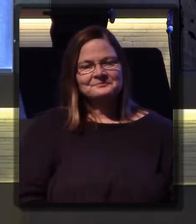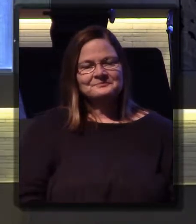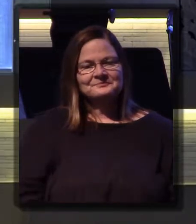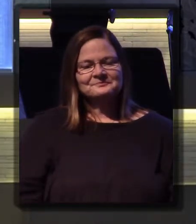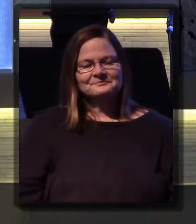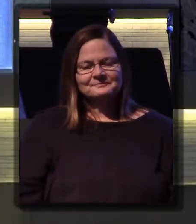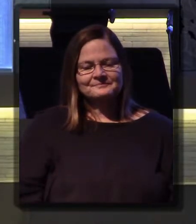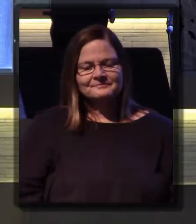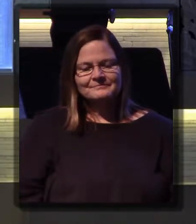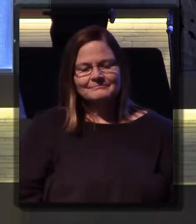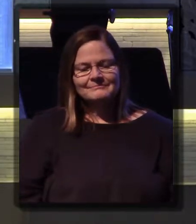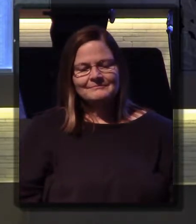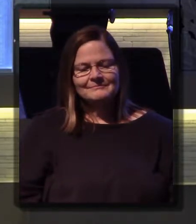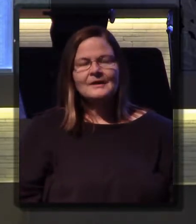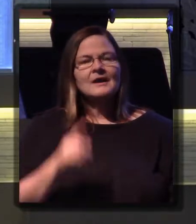in.